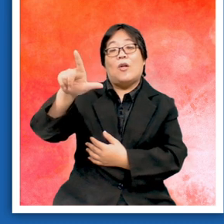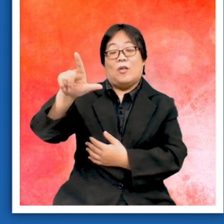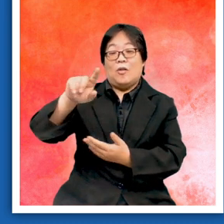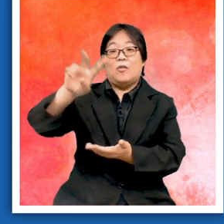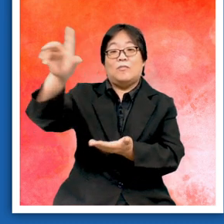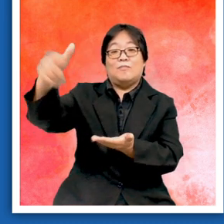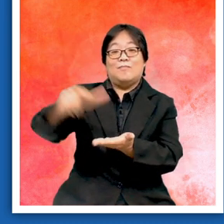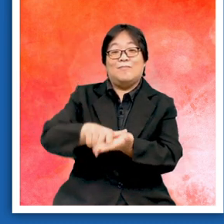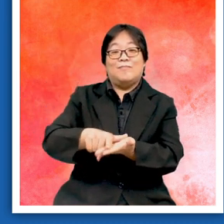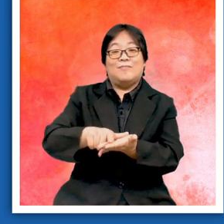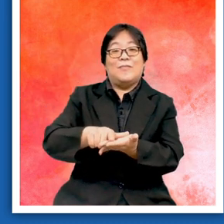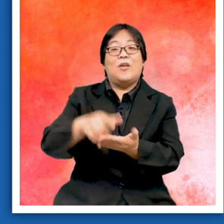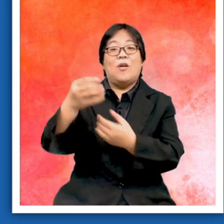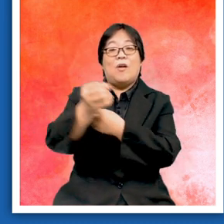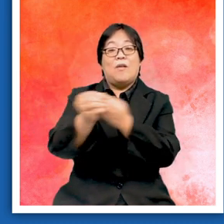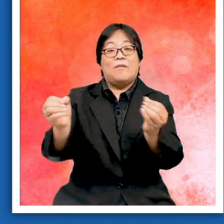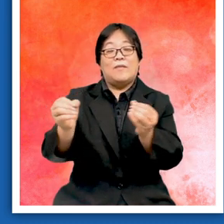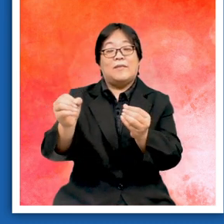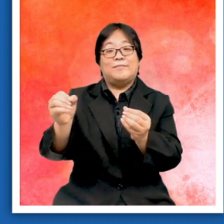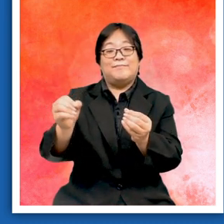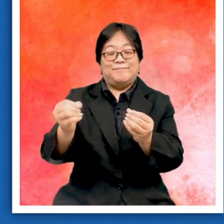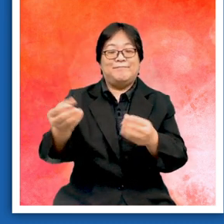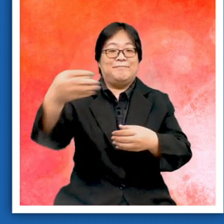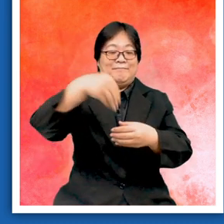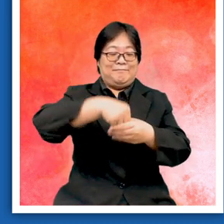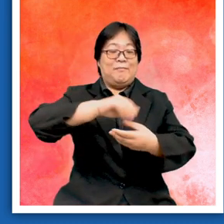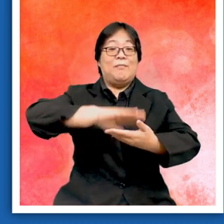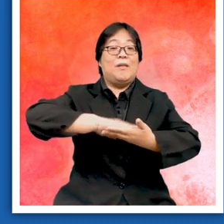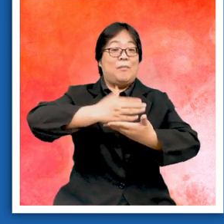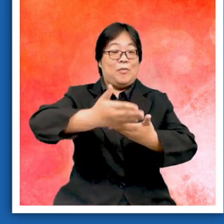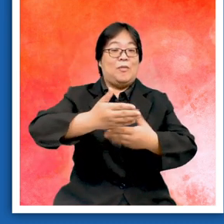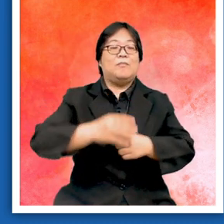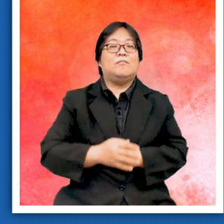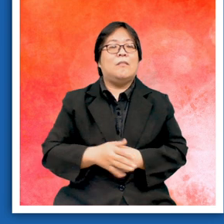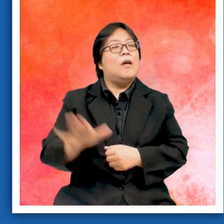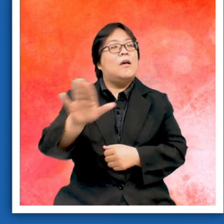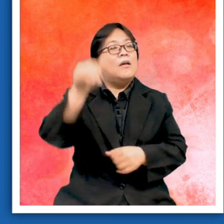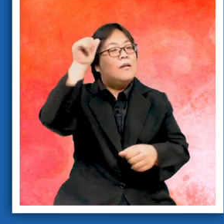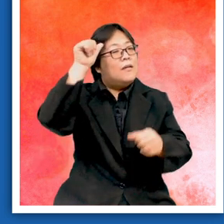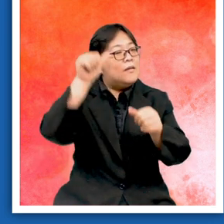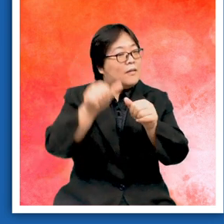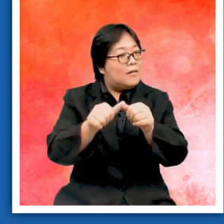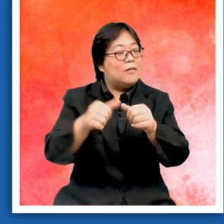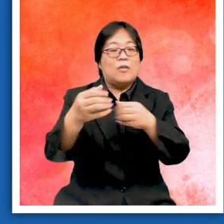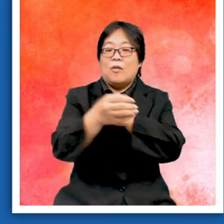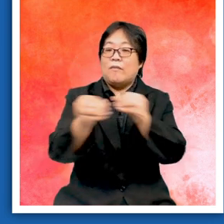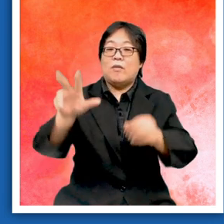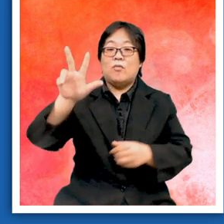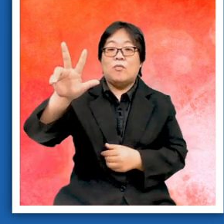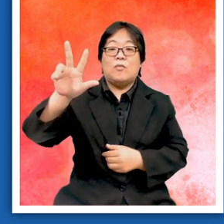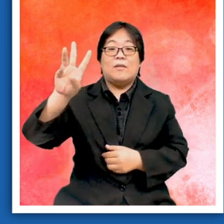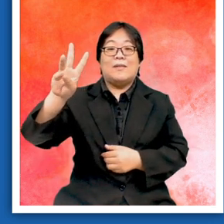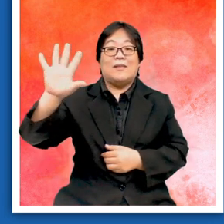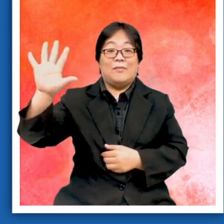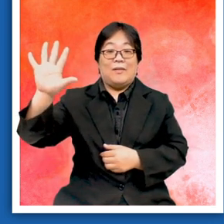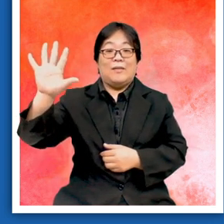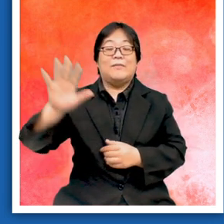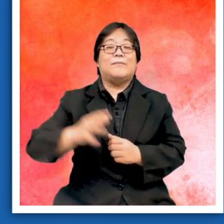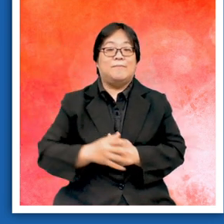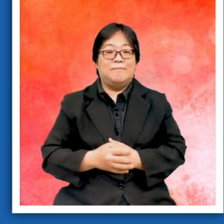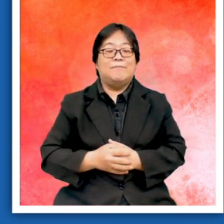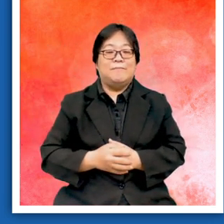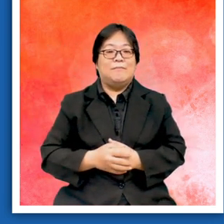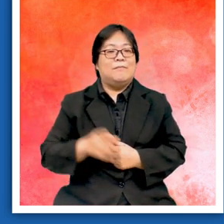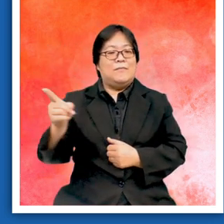365 into your computer. So bear in mind, this Office 365 is